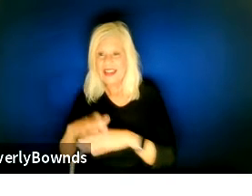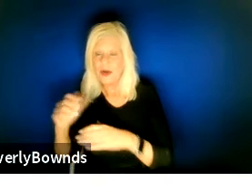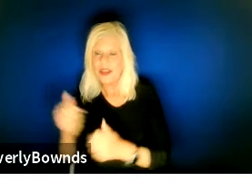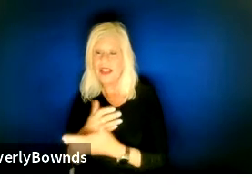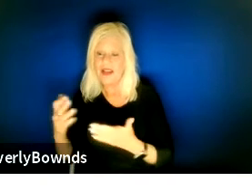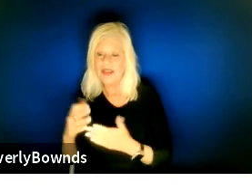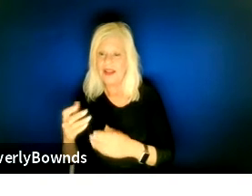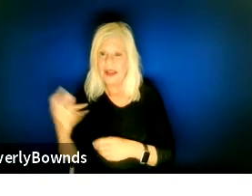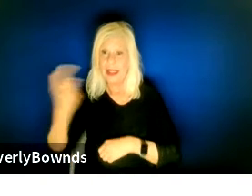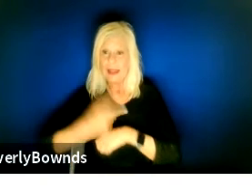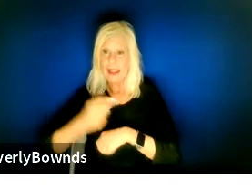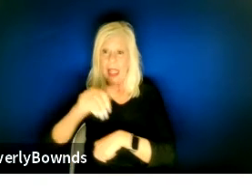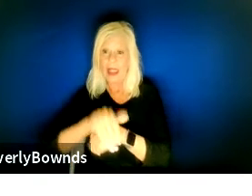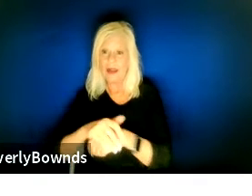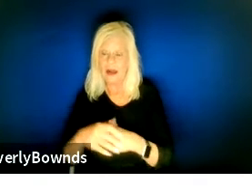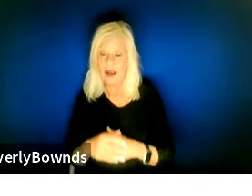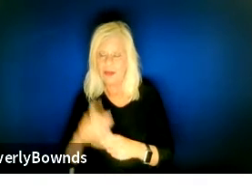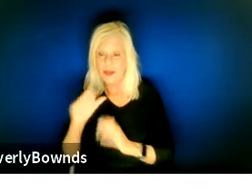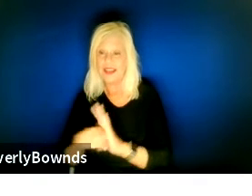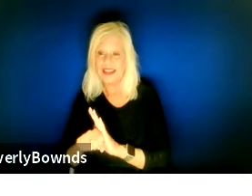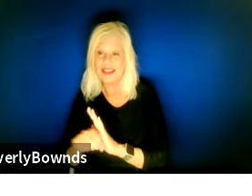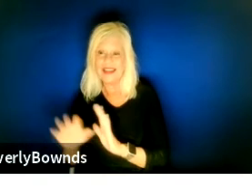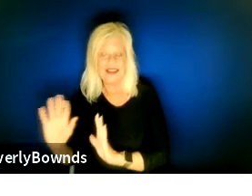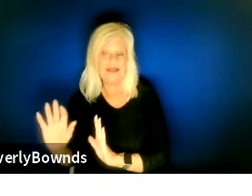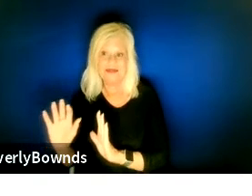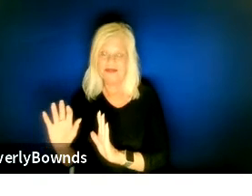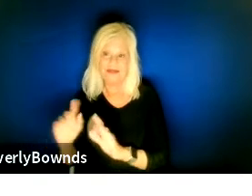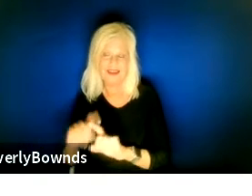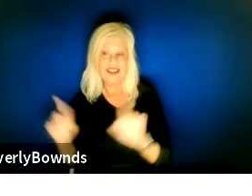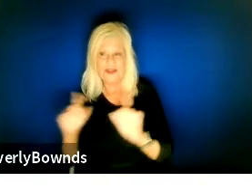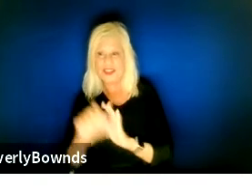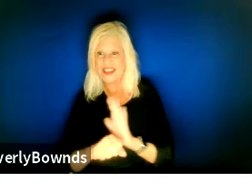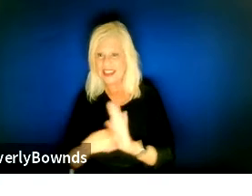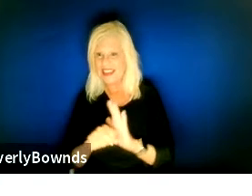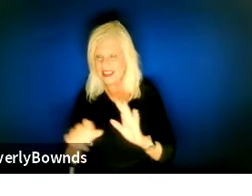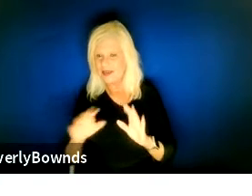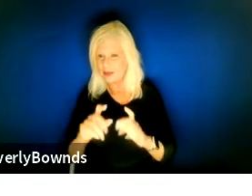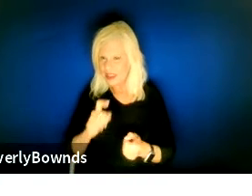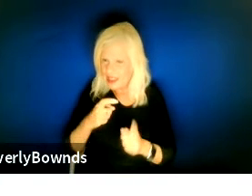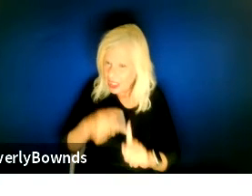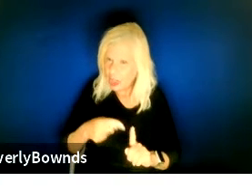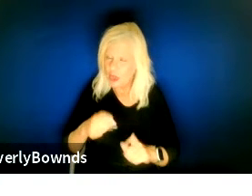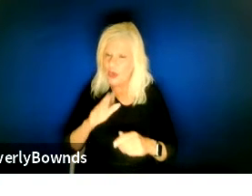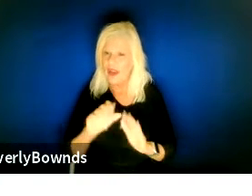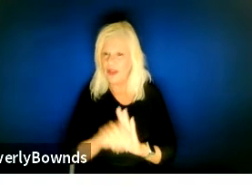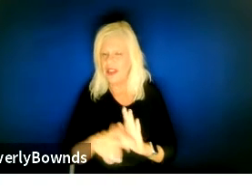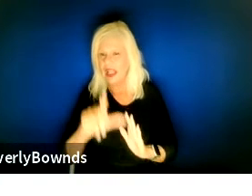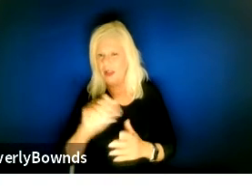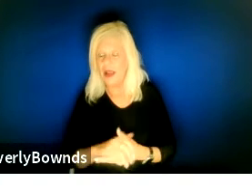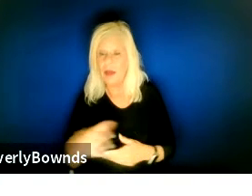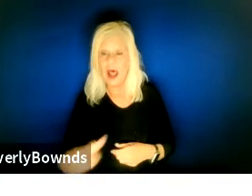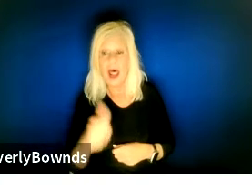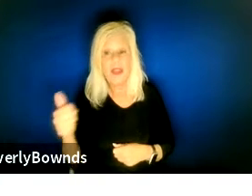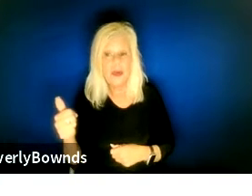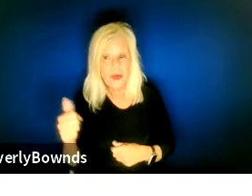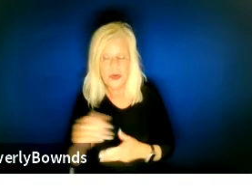and night with the season. So that is again like one of the things they asked for. And the other thing was what